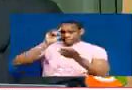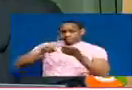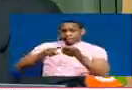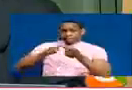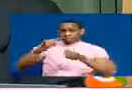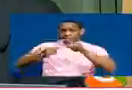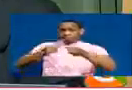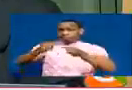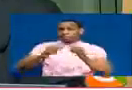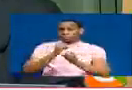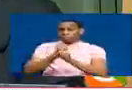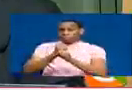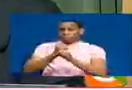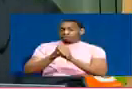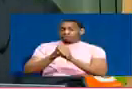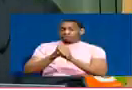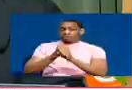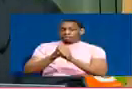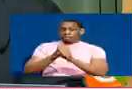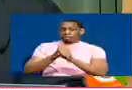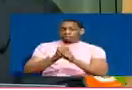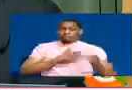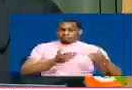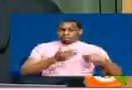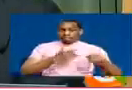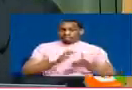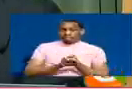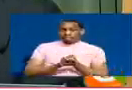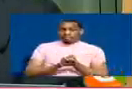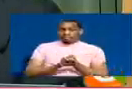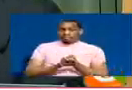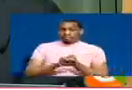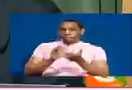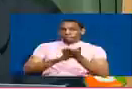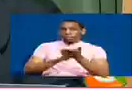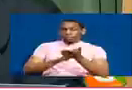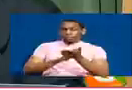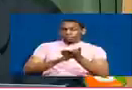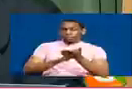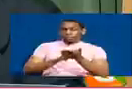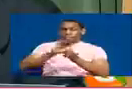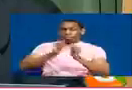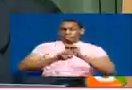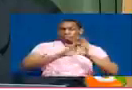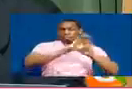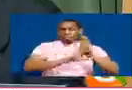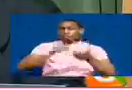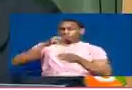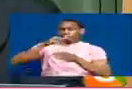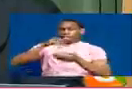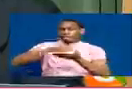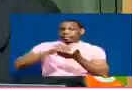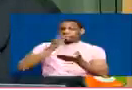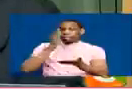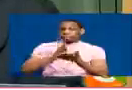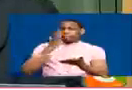purposes of carrying out its business relating to the conduct of the proposed referendum, including